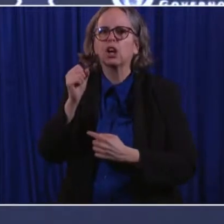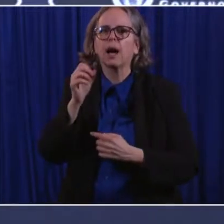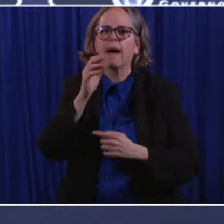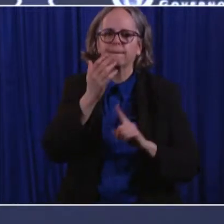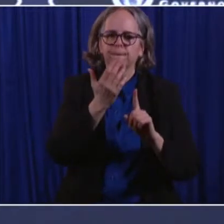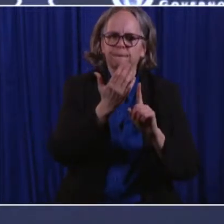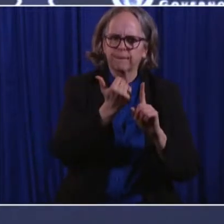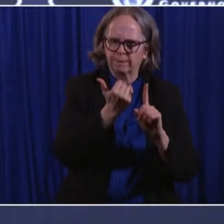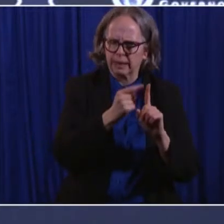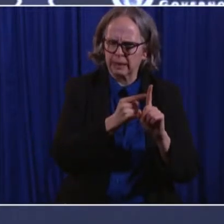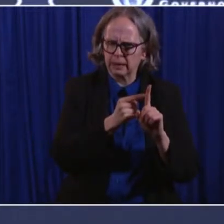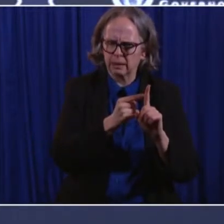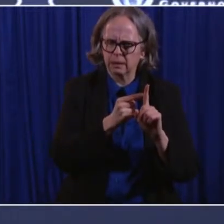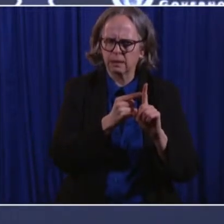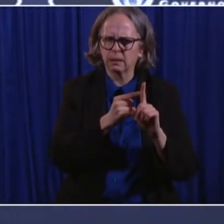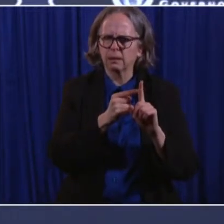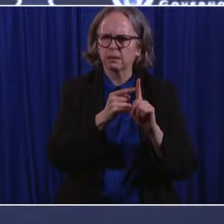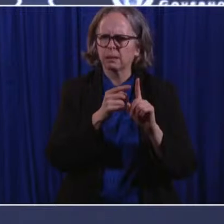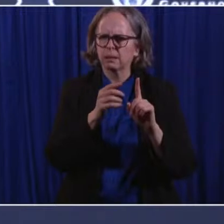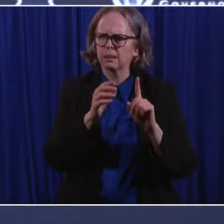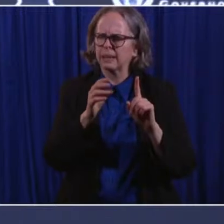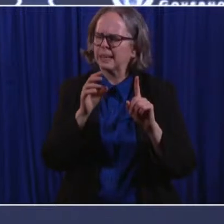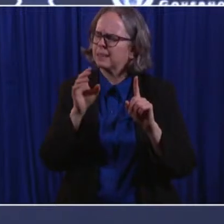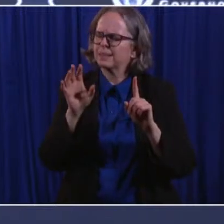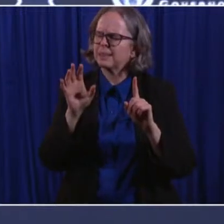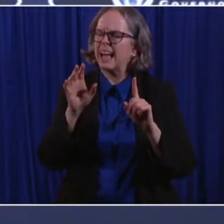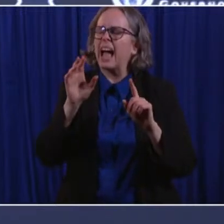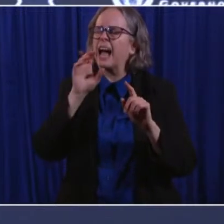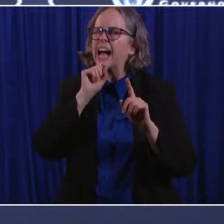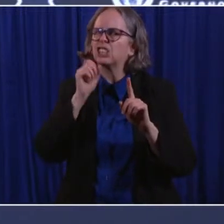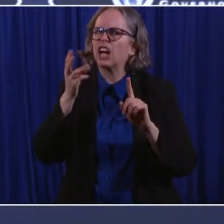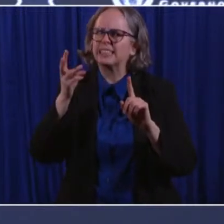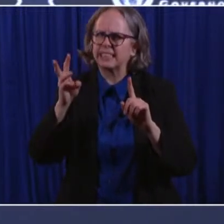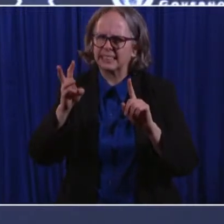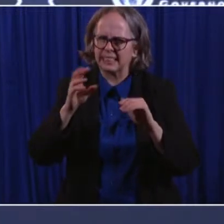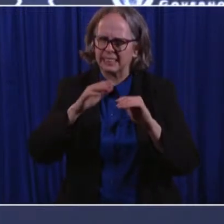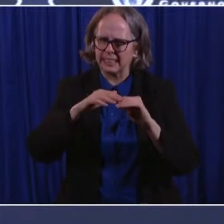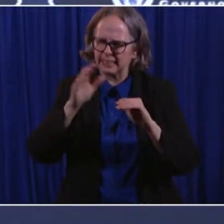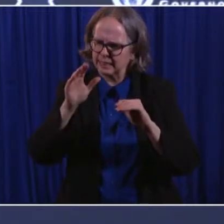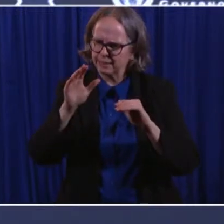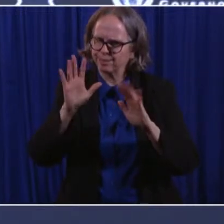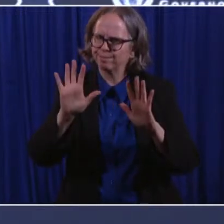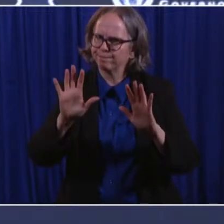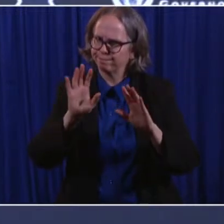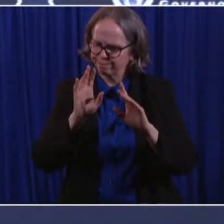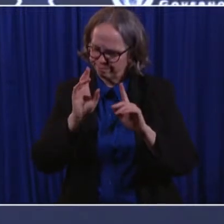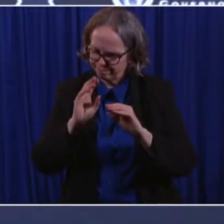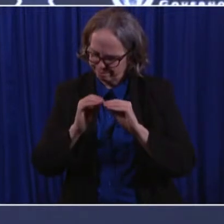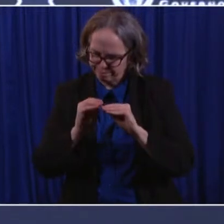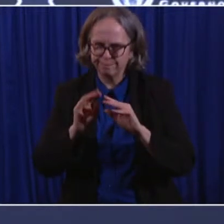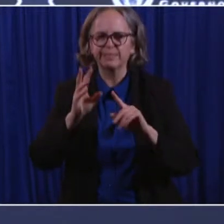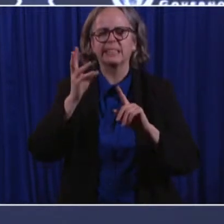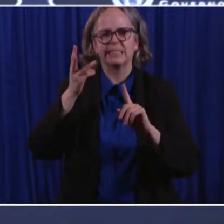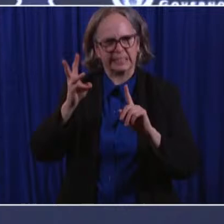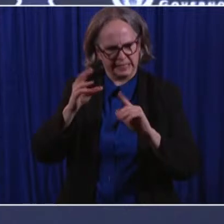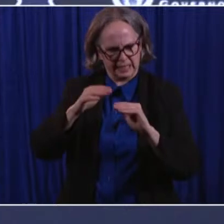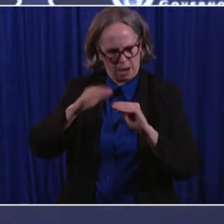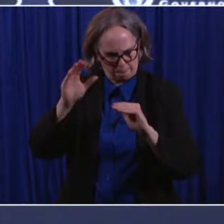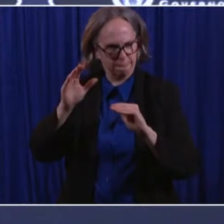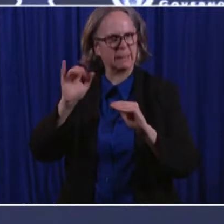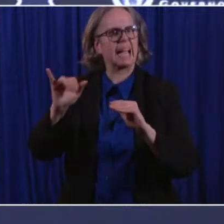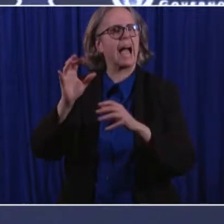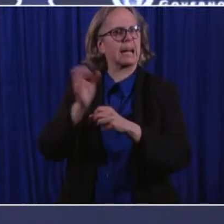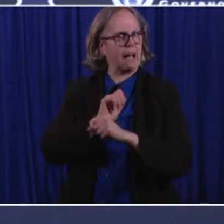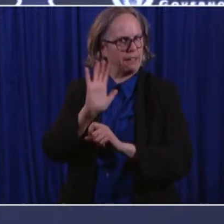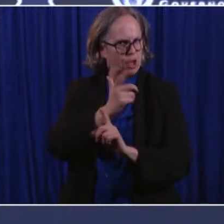people 16 and older, 16 years of age and older. And that will be in 11 days on March